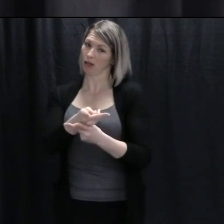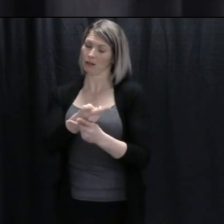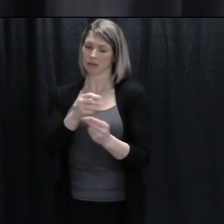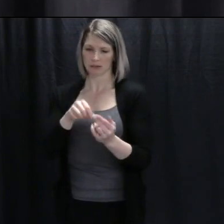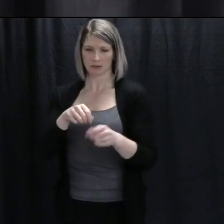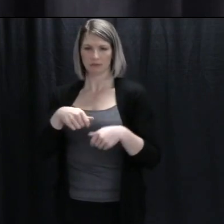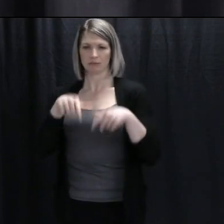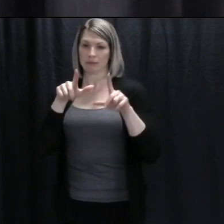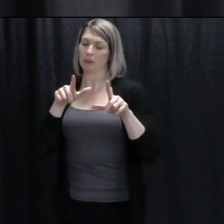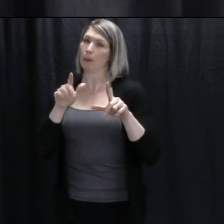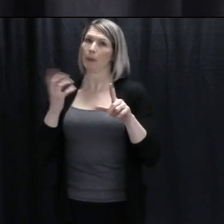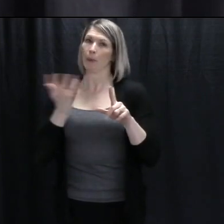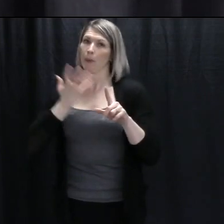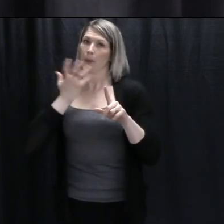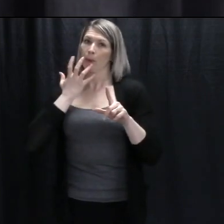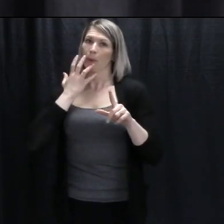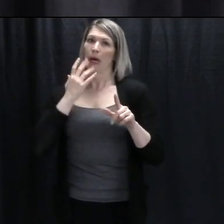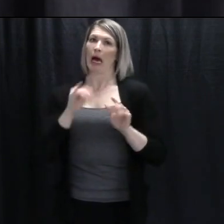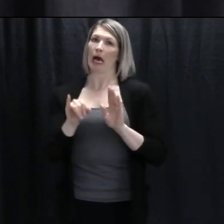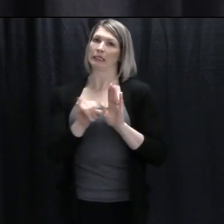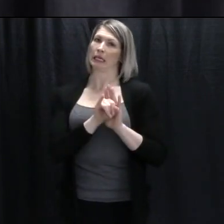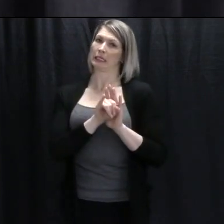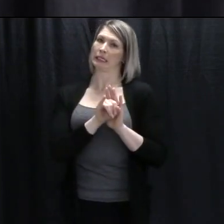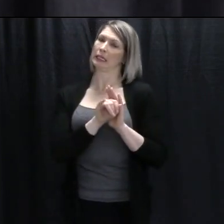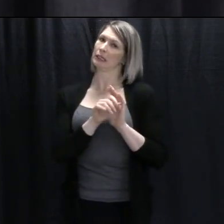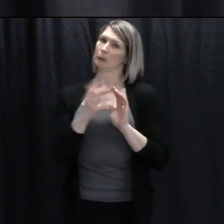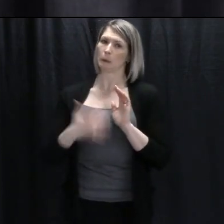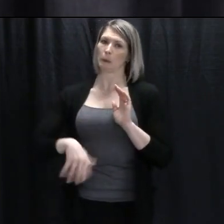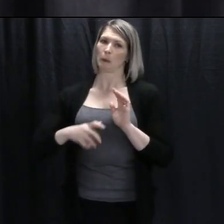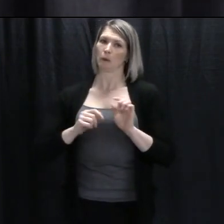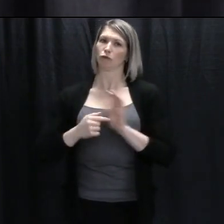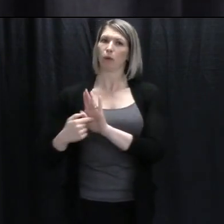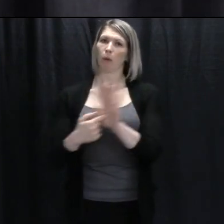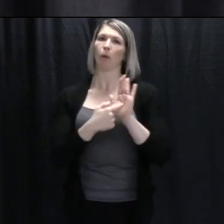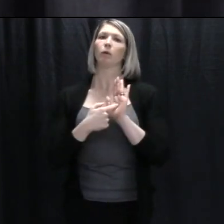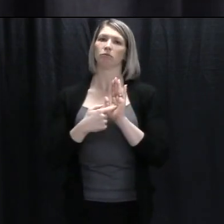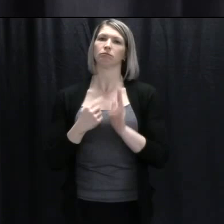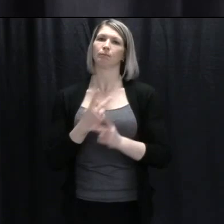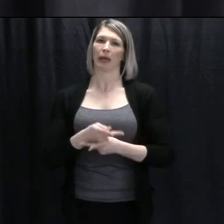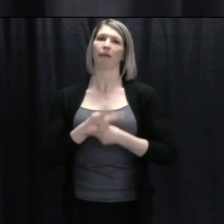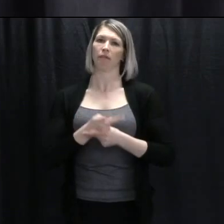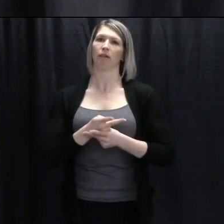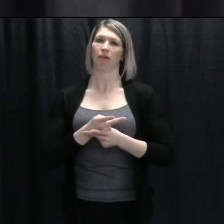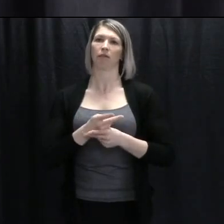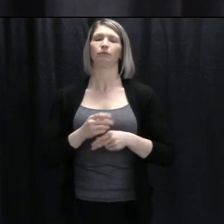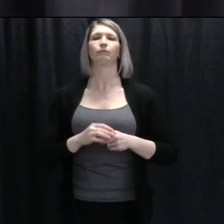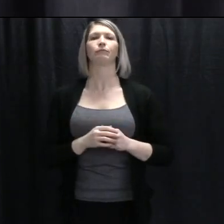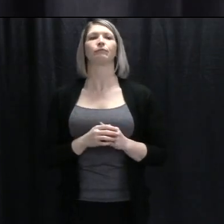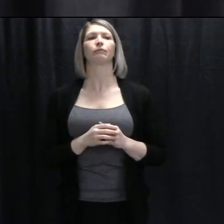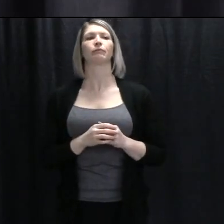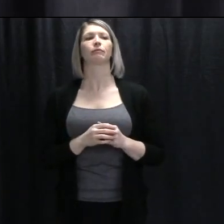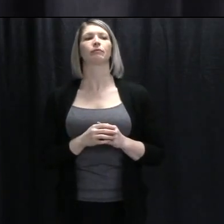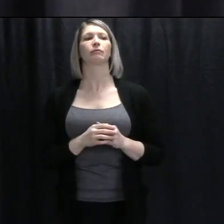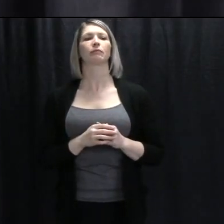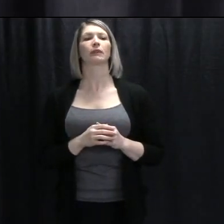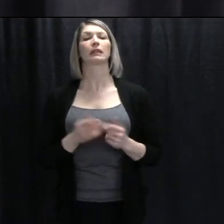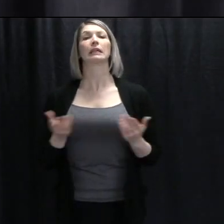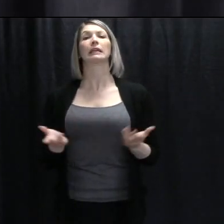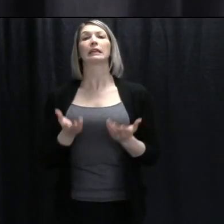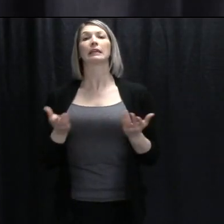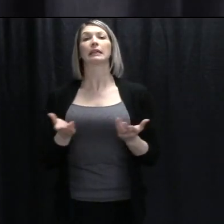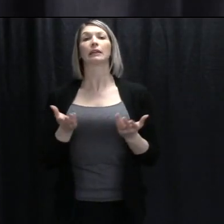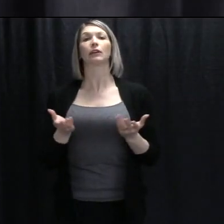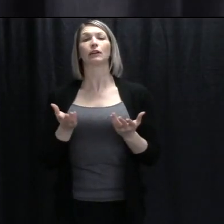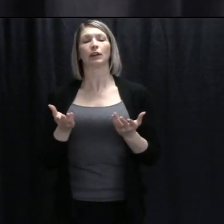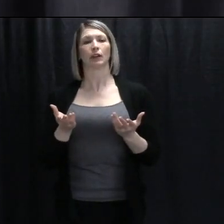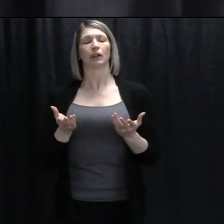use these applications. One of our challenges locally and nationally has been around personal